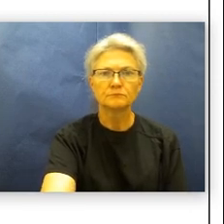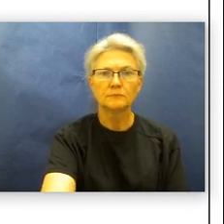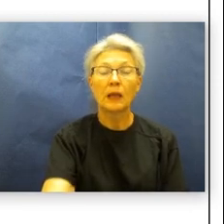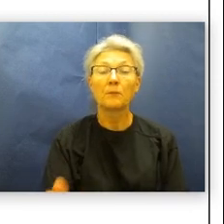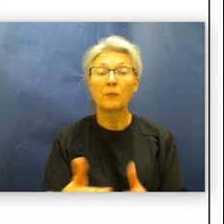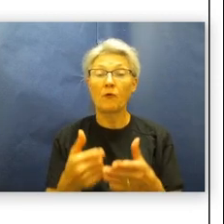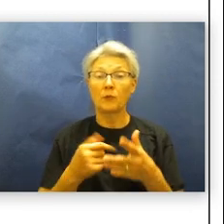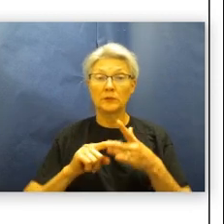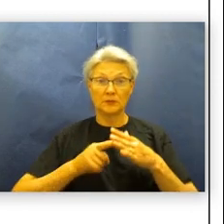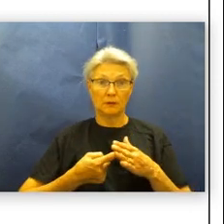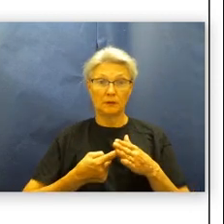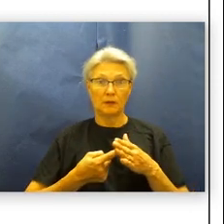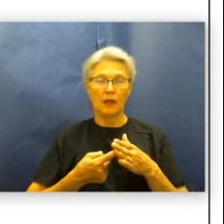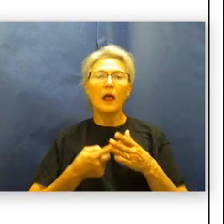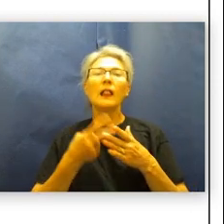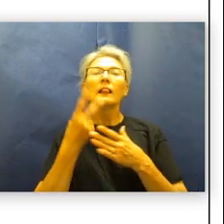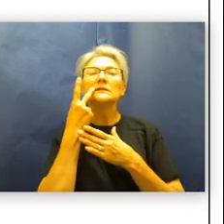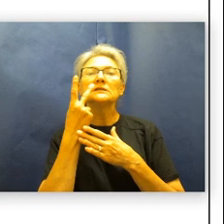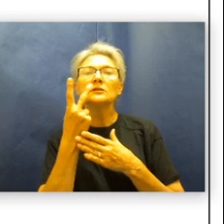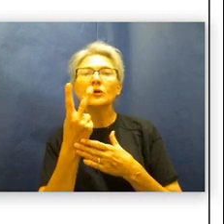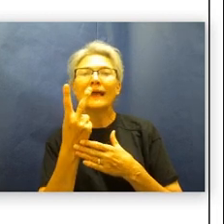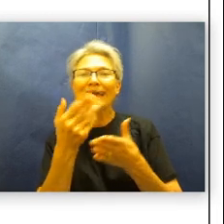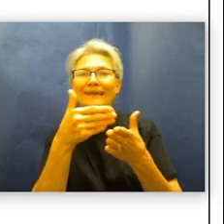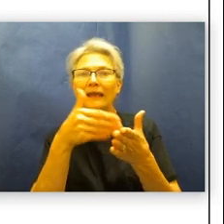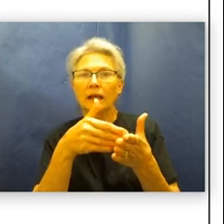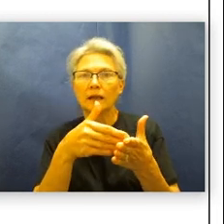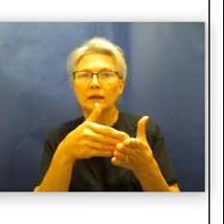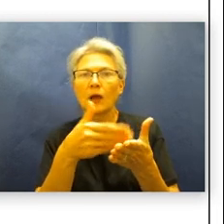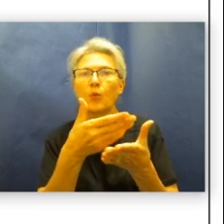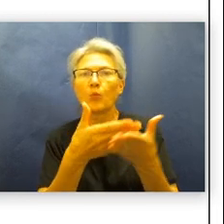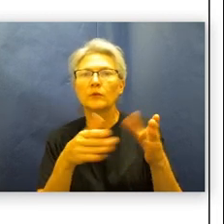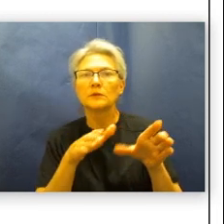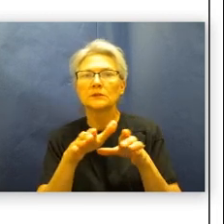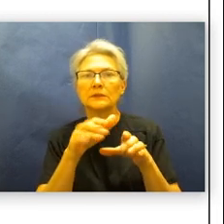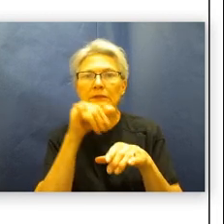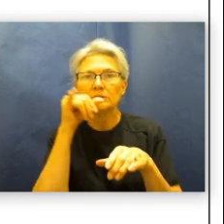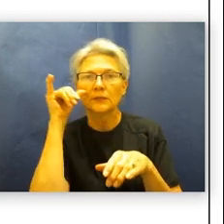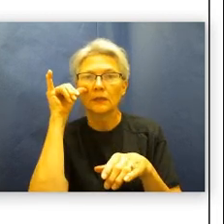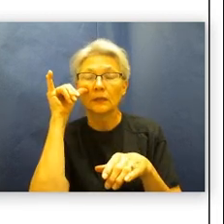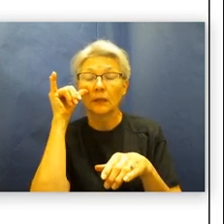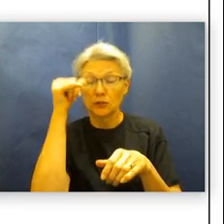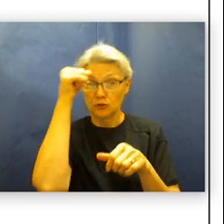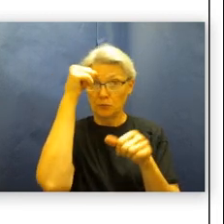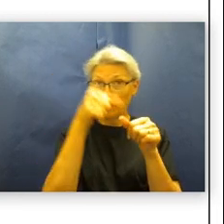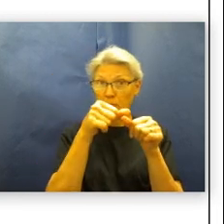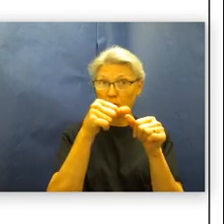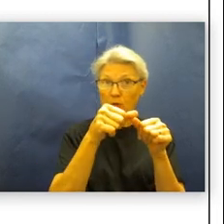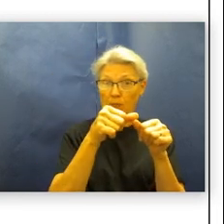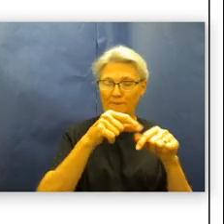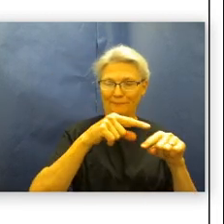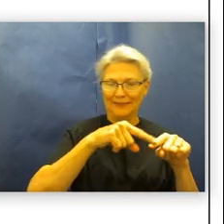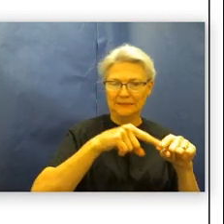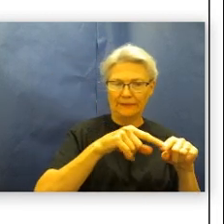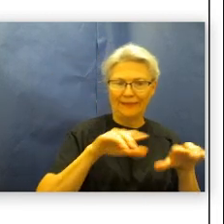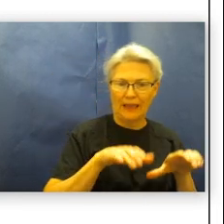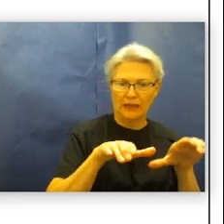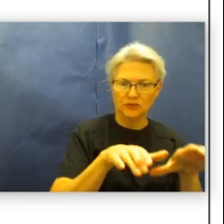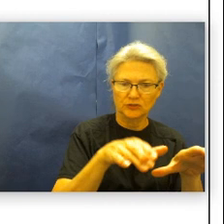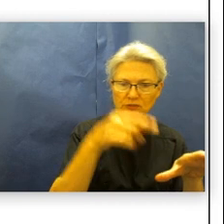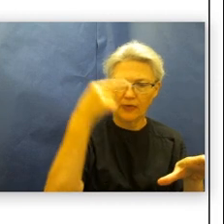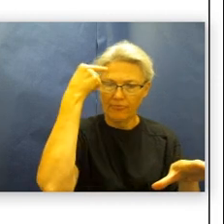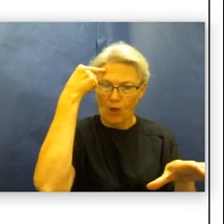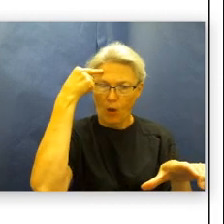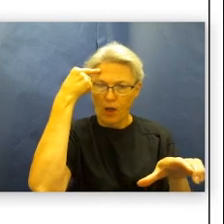Before we begin, let's take a look at what we did yesterday. If you remember, based off the actions,